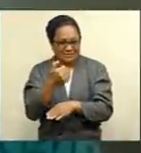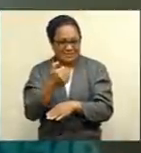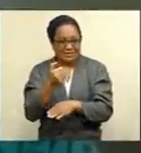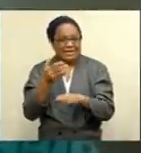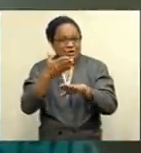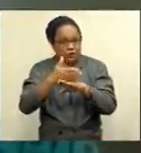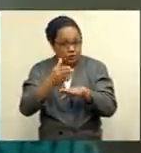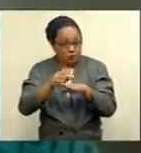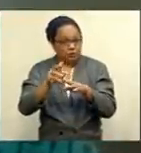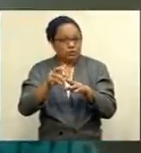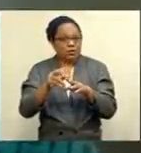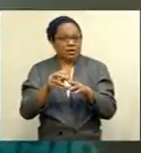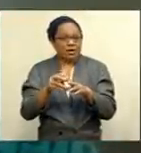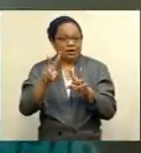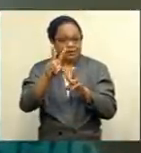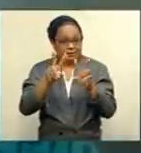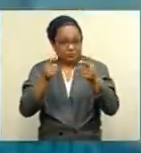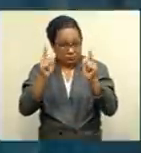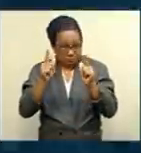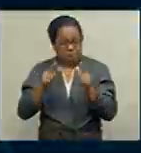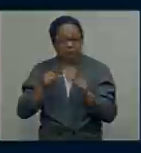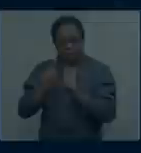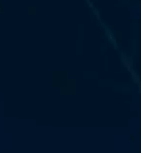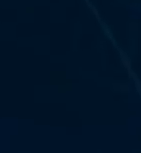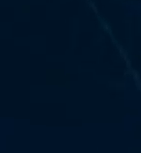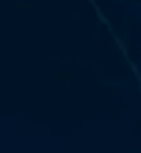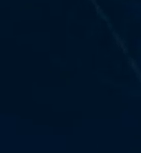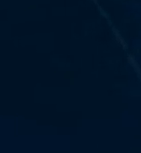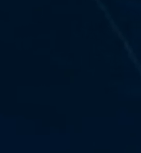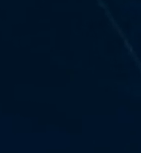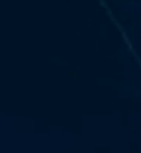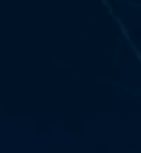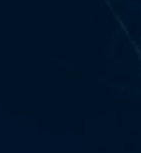has continued Professor Chandra's strategy.